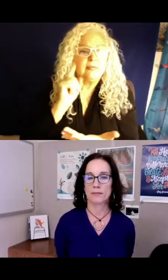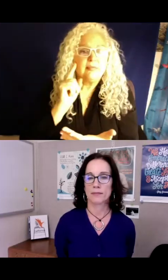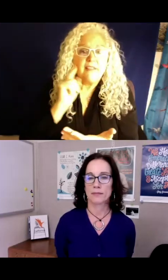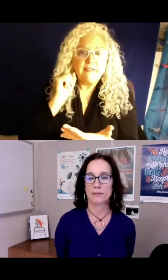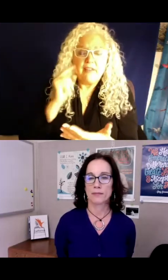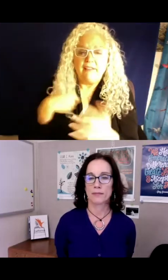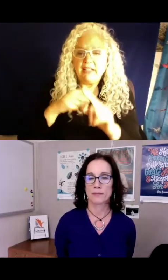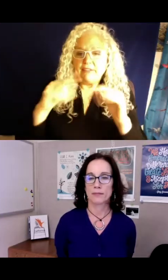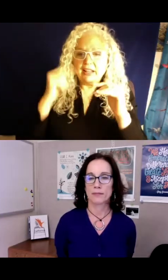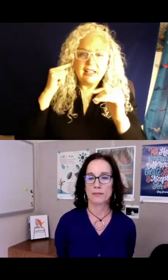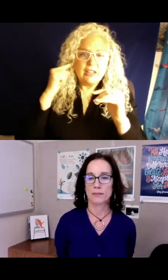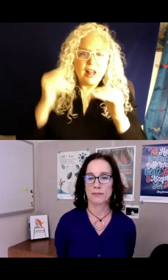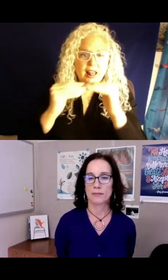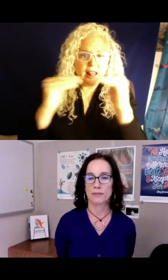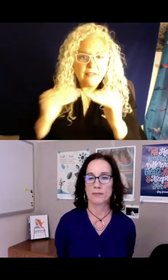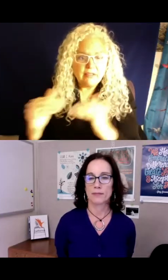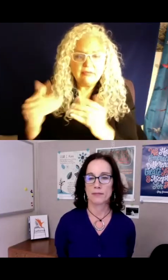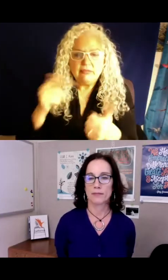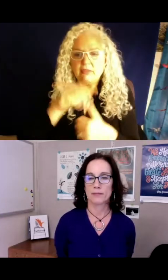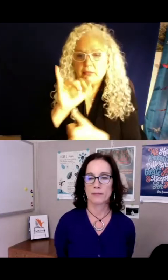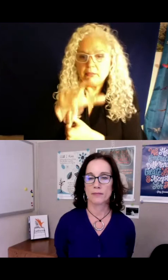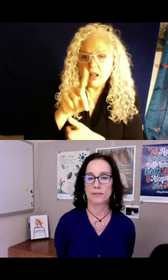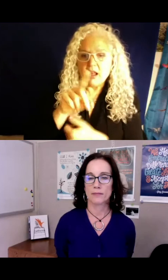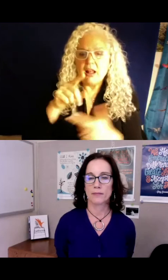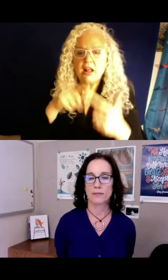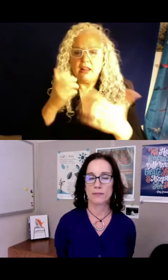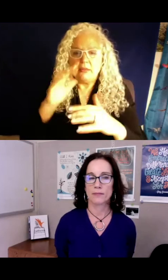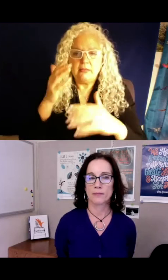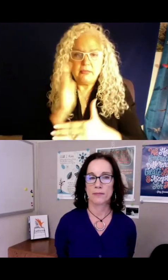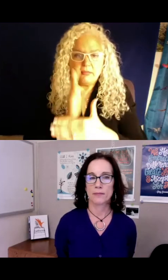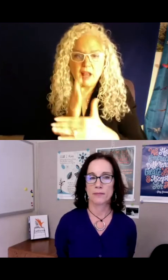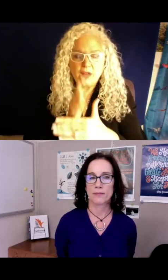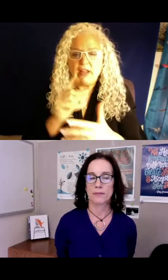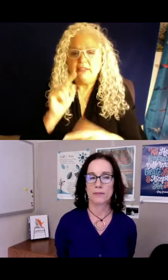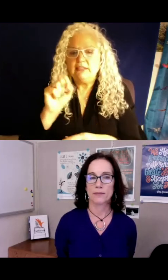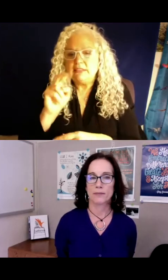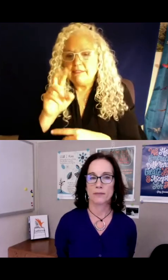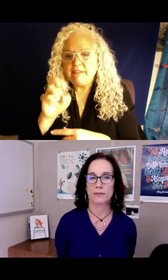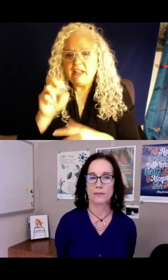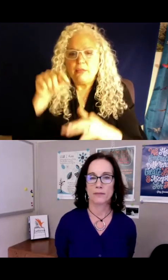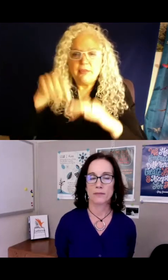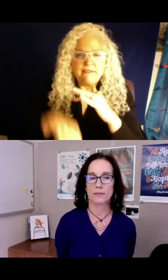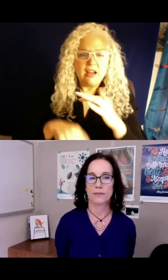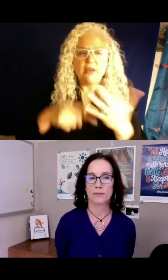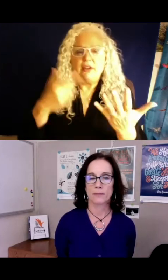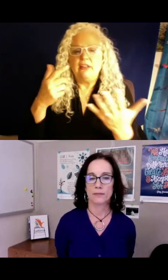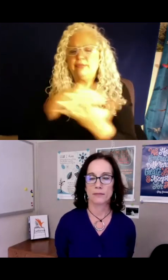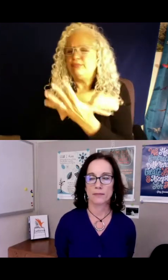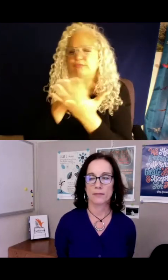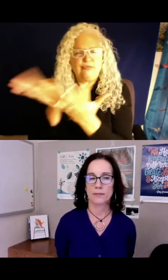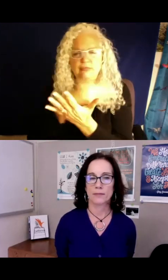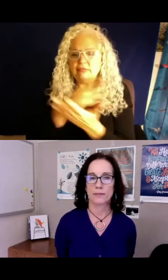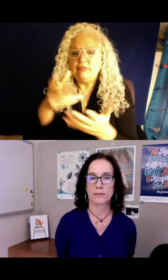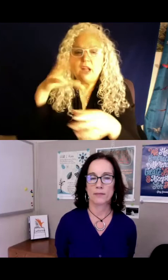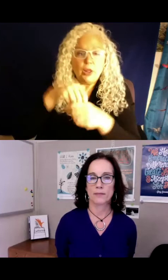applied to a lot of terms under an umbrella. There's different hearing levels: mild, moderate, severe,